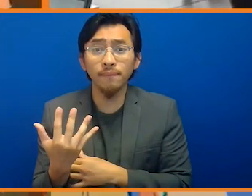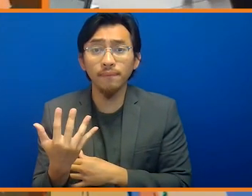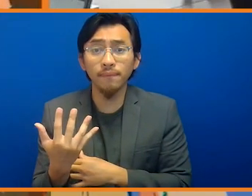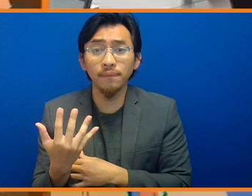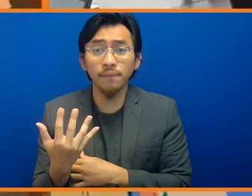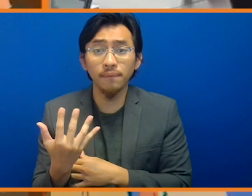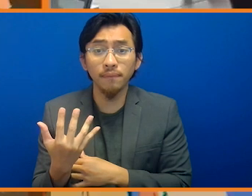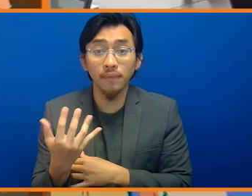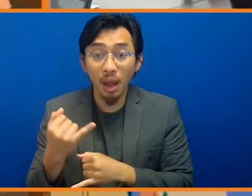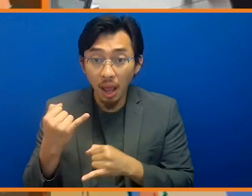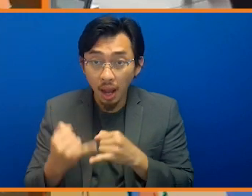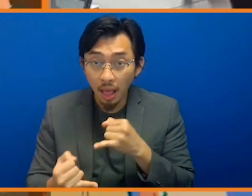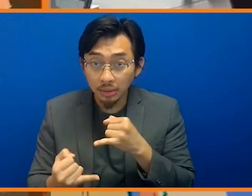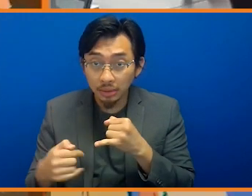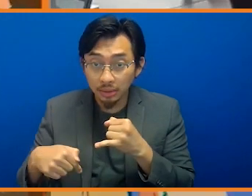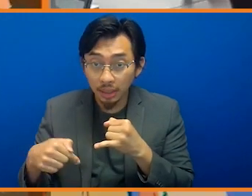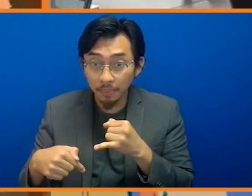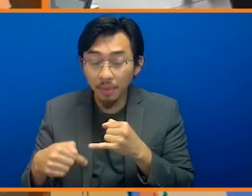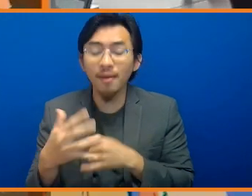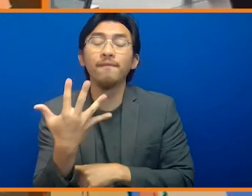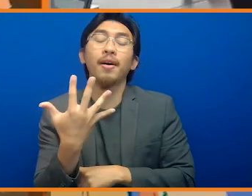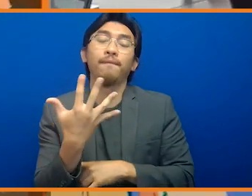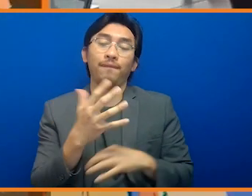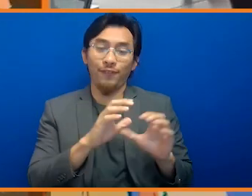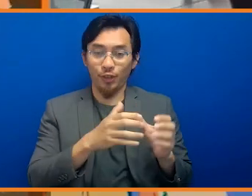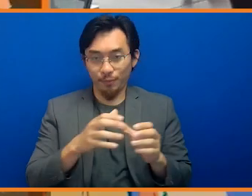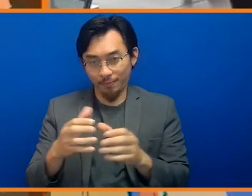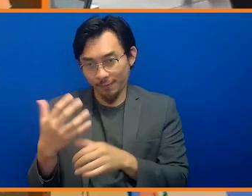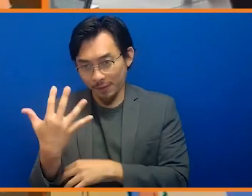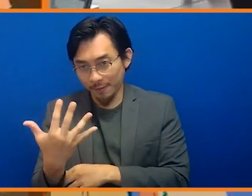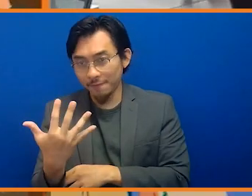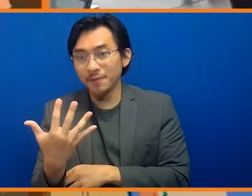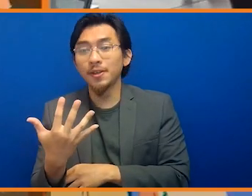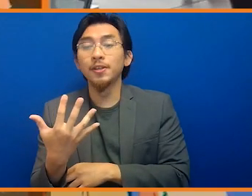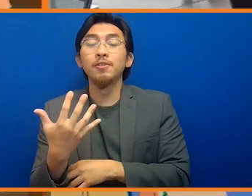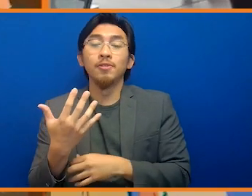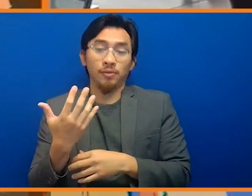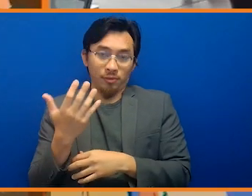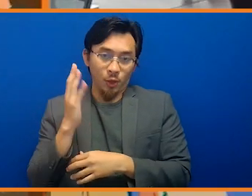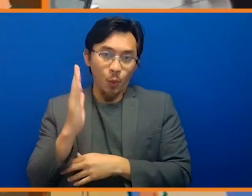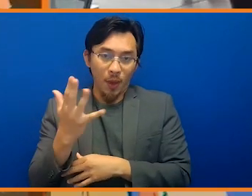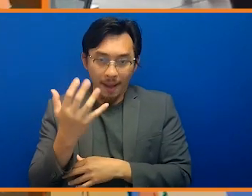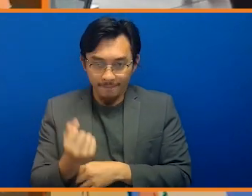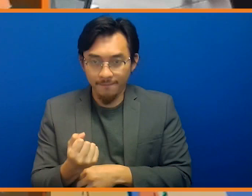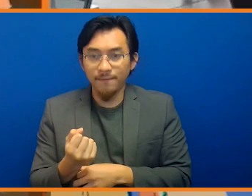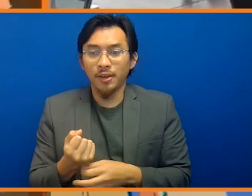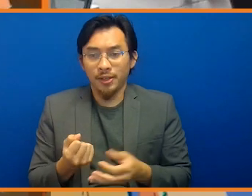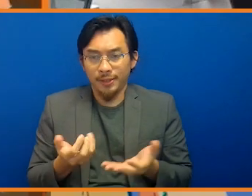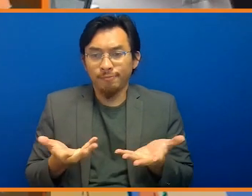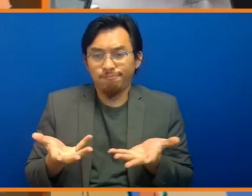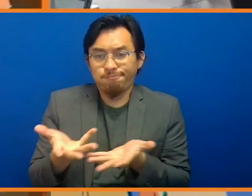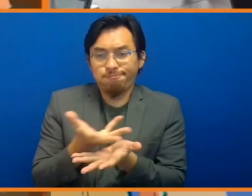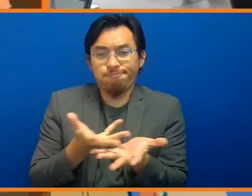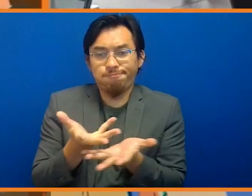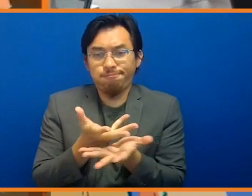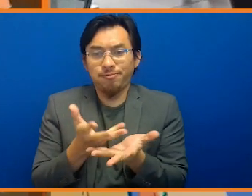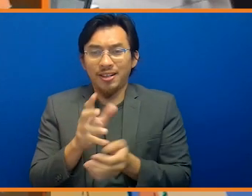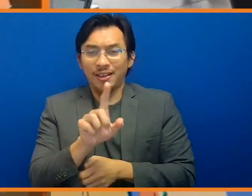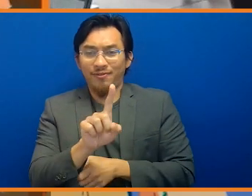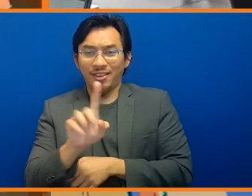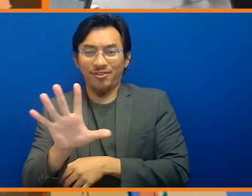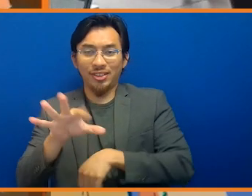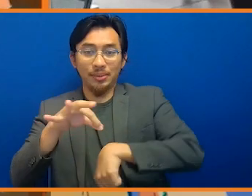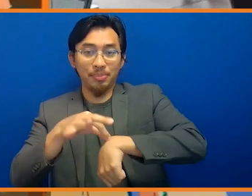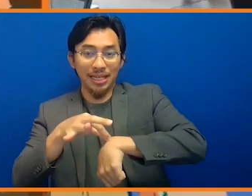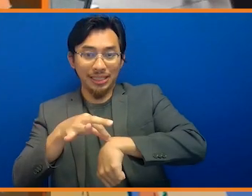The last one is 5. Okay, 5 groups. And then we will have a discussion on that for 15 minutes. So it's